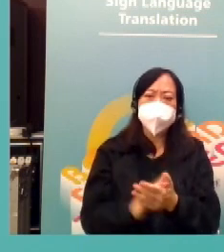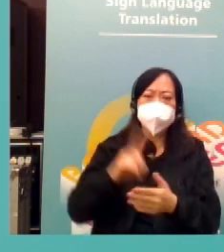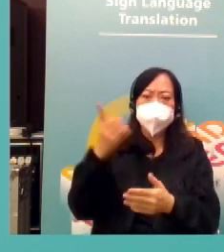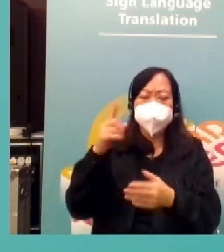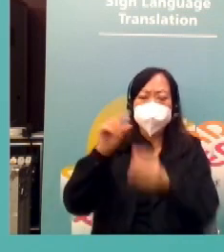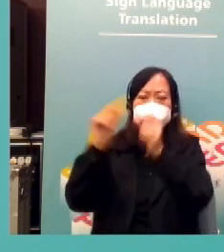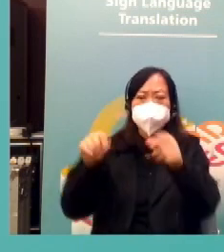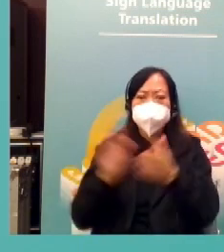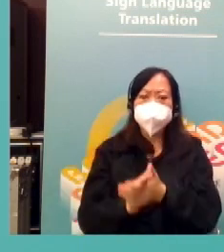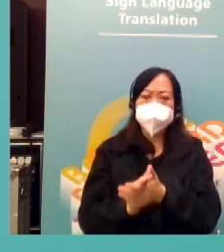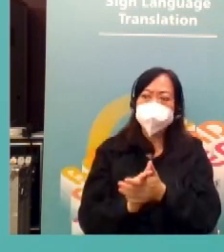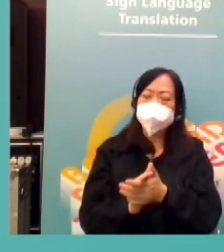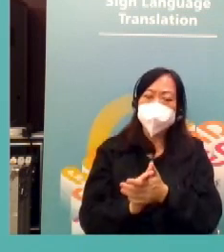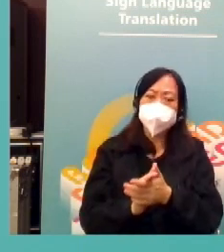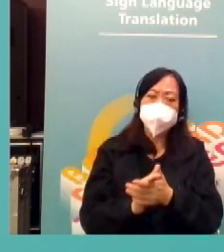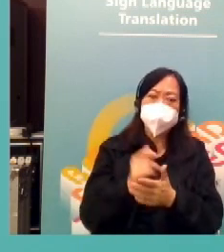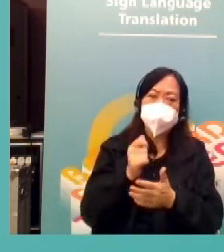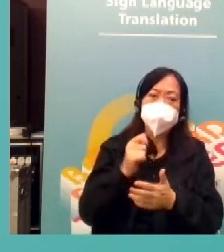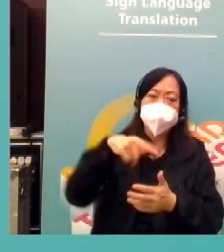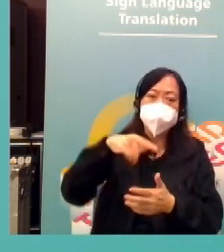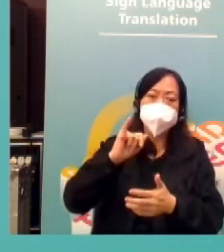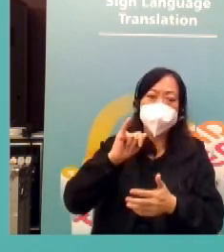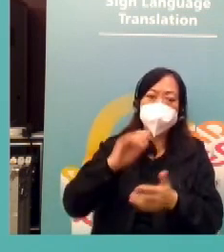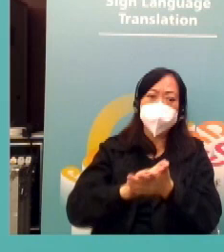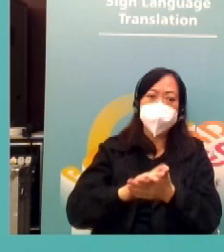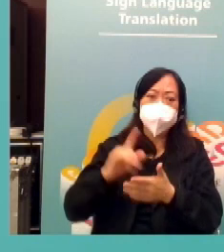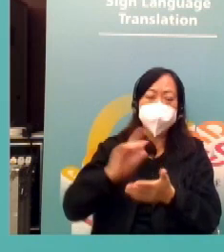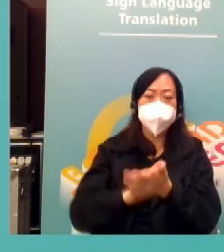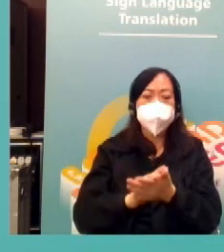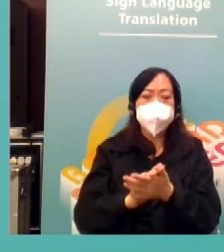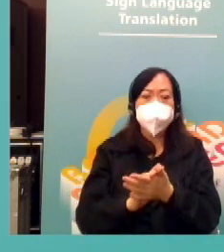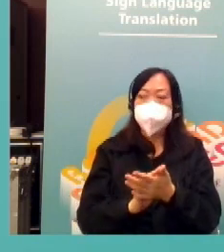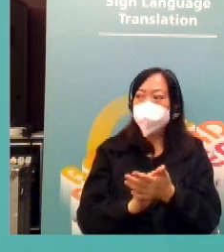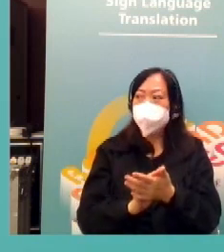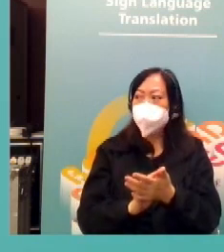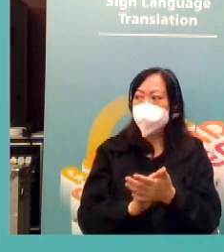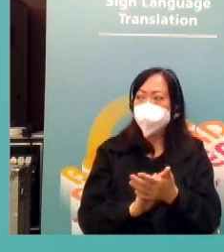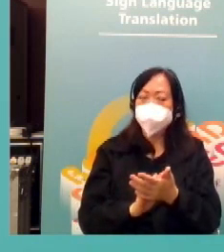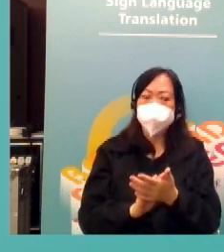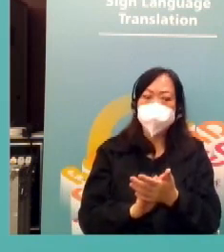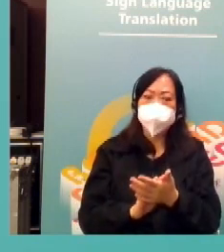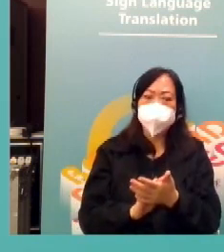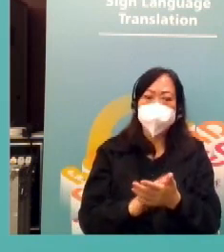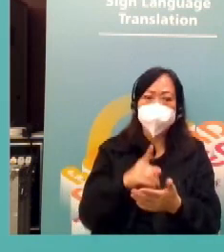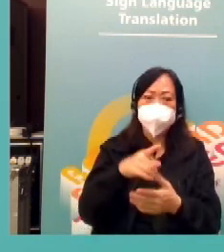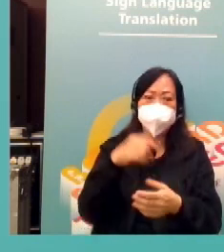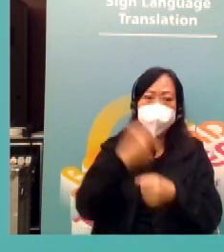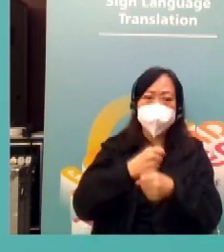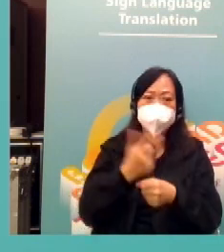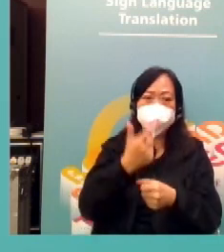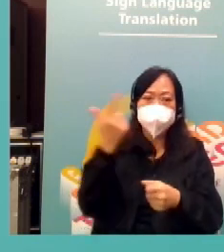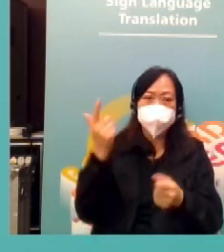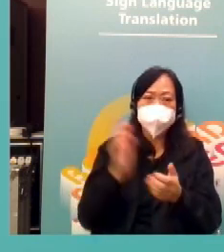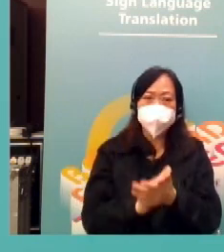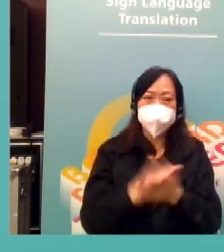want to say hi to Jonathan because we worked on the AI for Social Good project with Google. I just